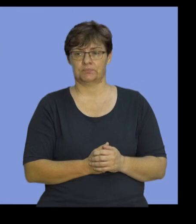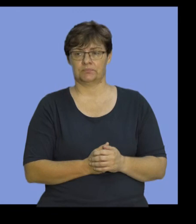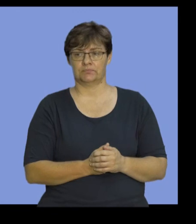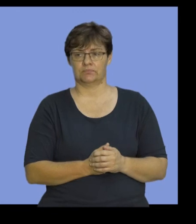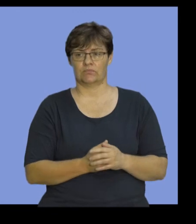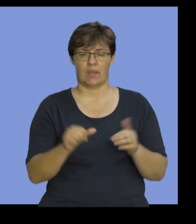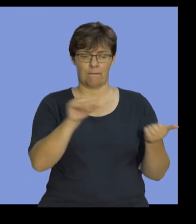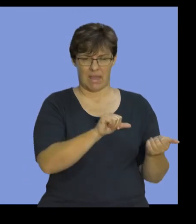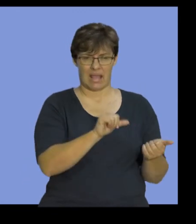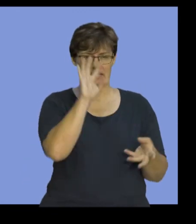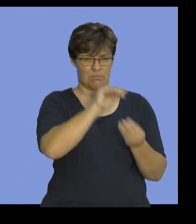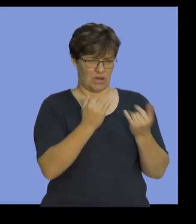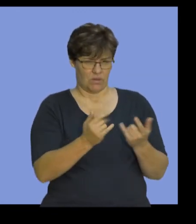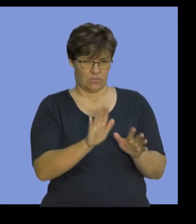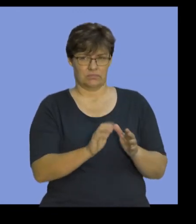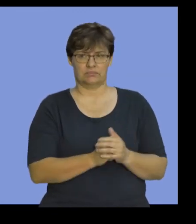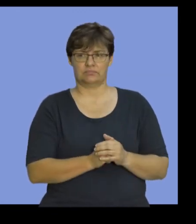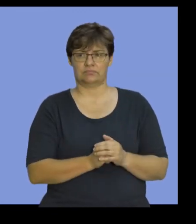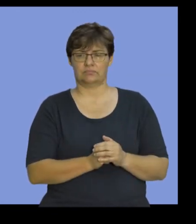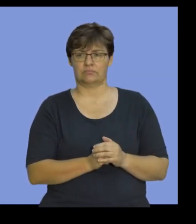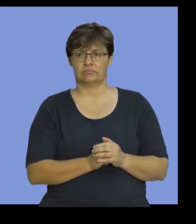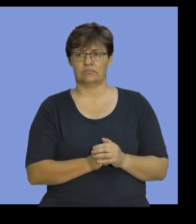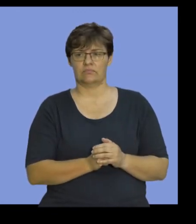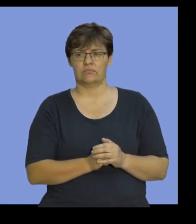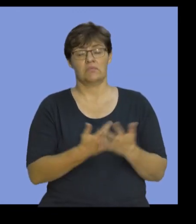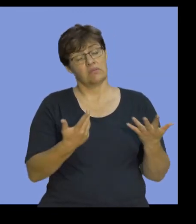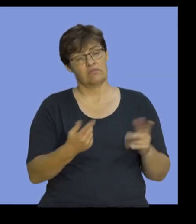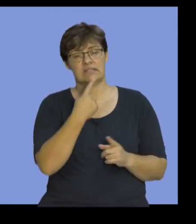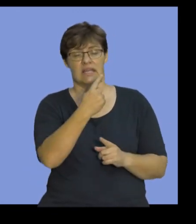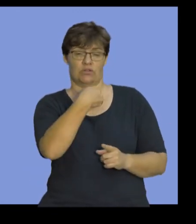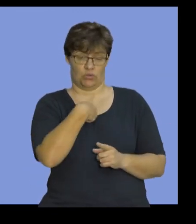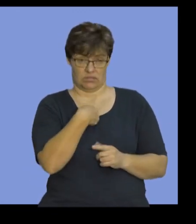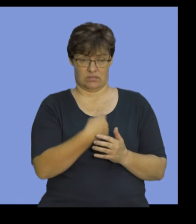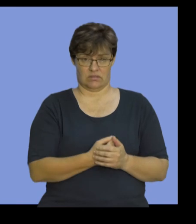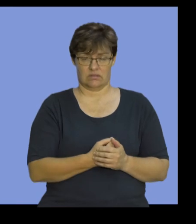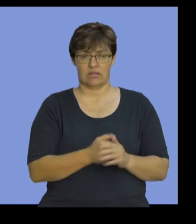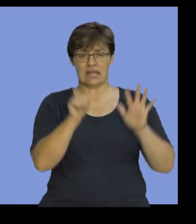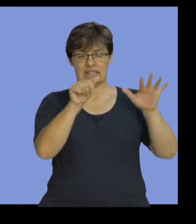we'll come back to our summary just now. Let's just do this here. If you are told